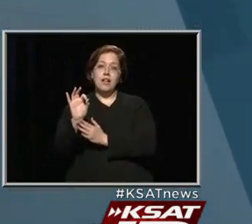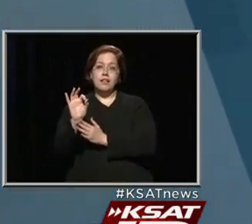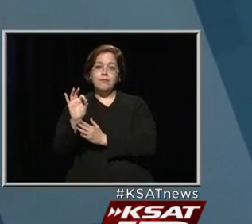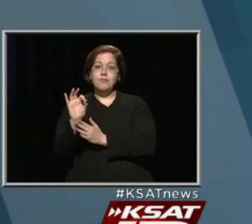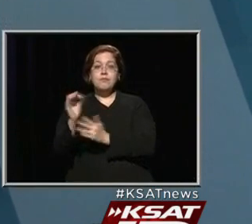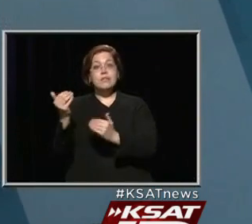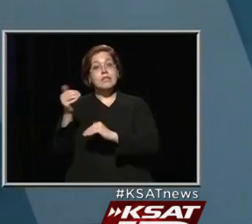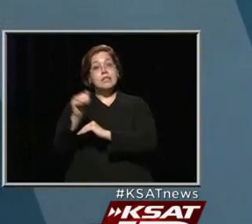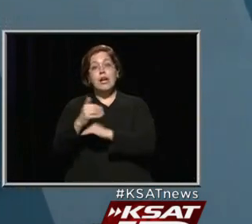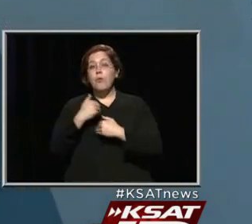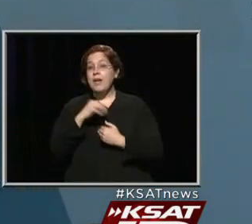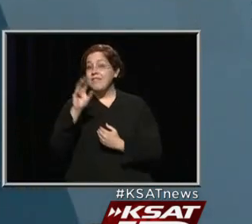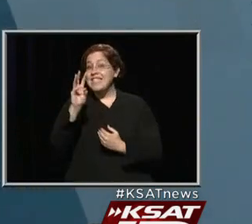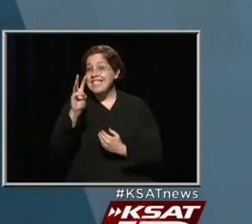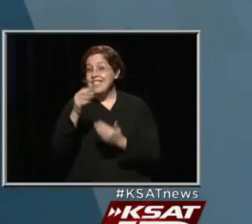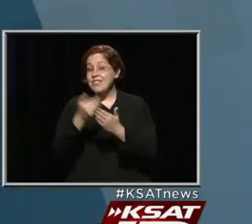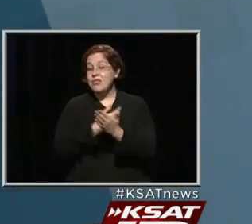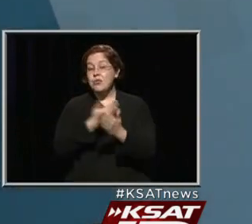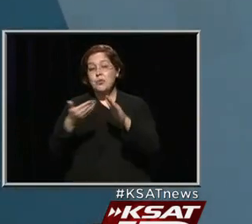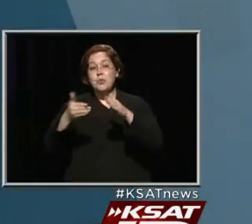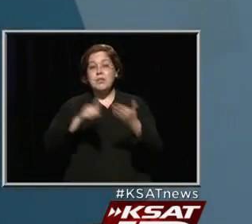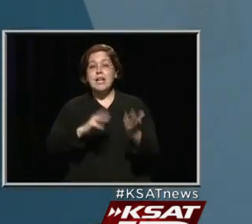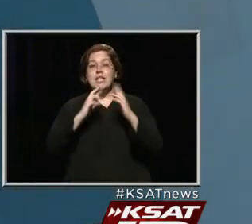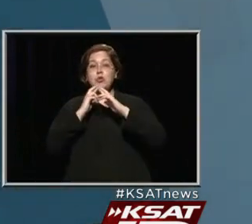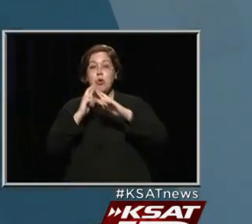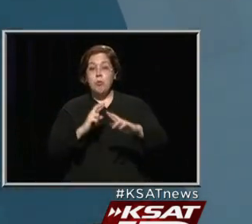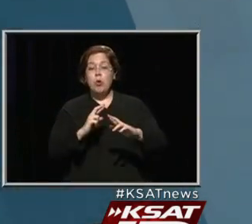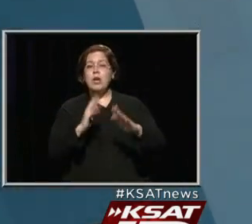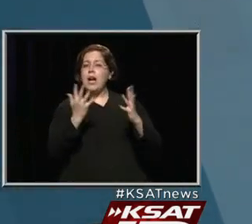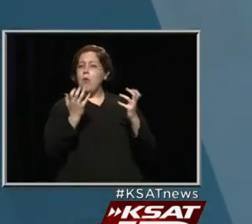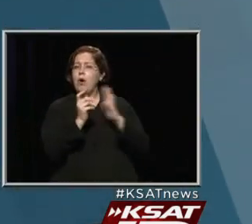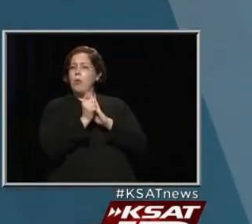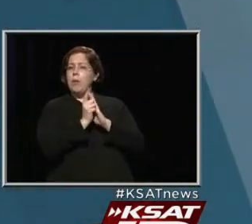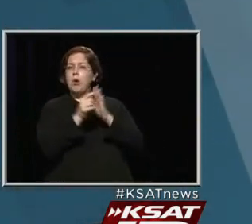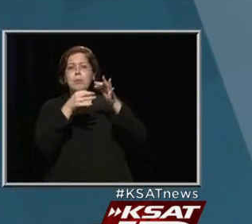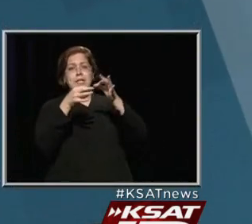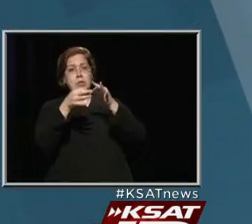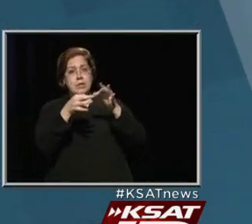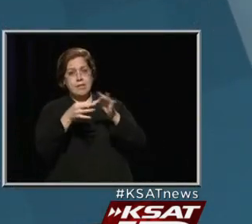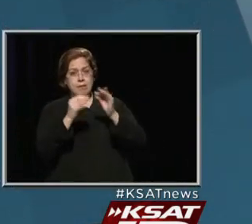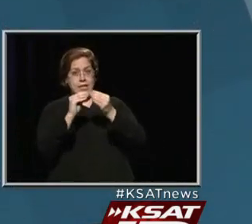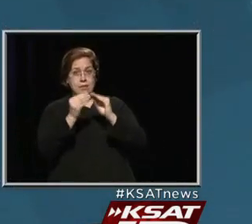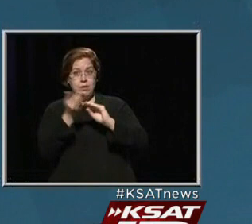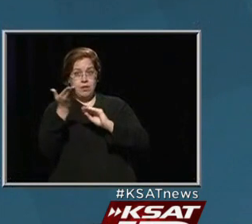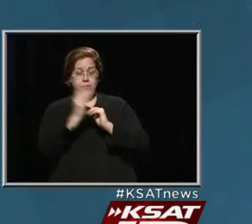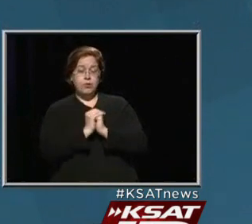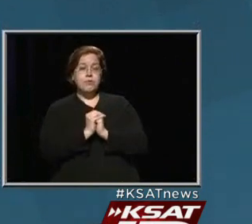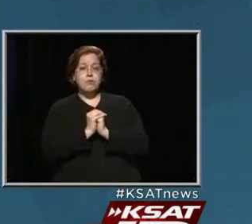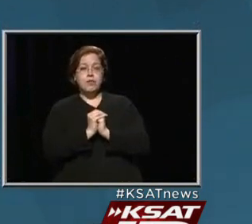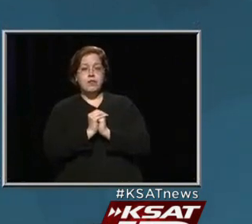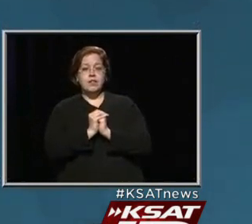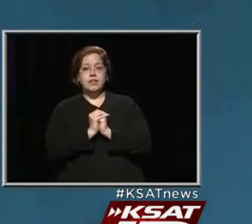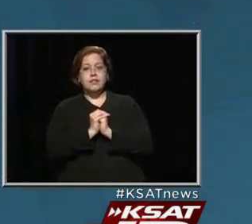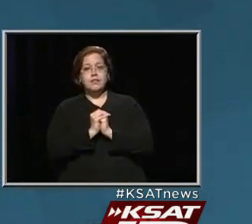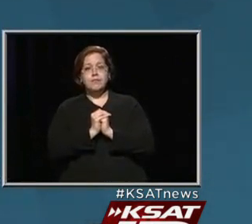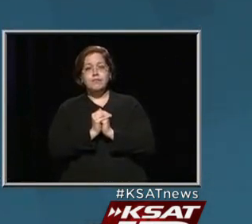17,679. Tonight, we have six new deaths to report. And let me take a moment to explain some of the numbers here. We